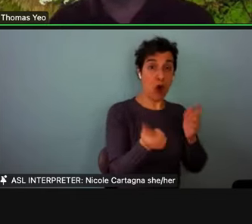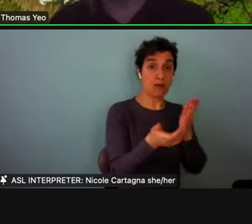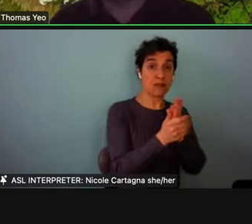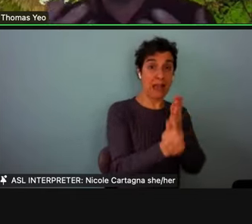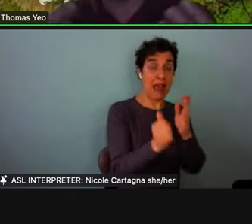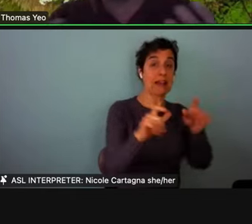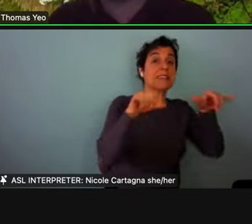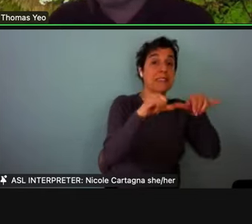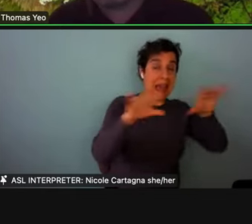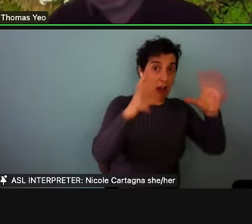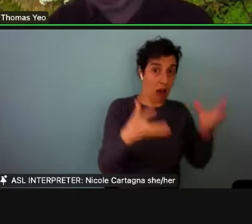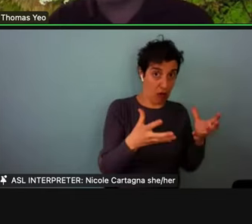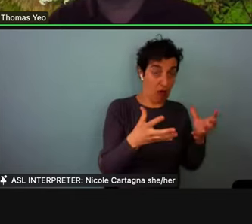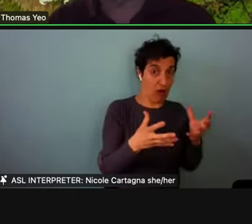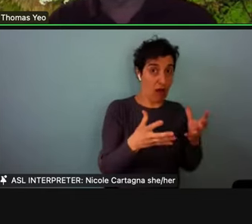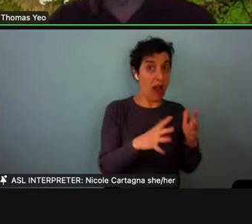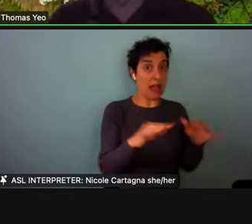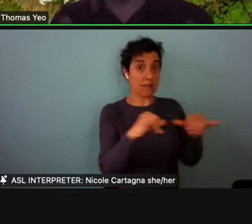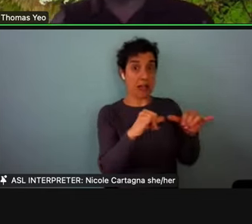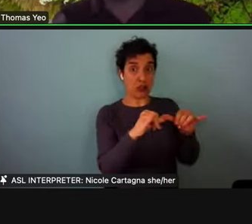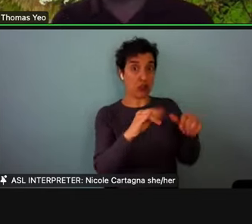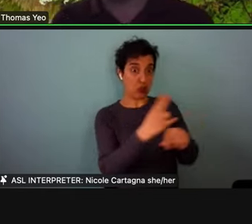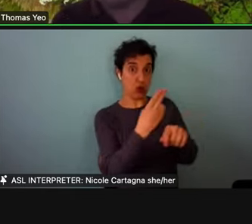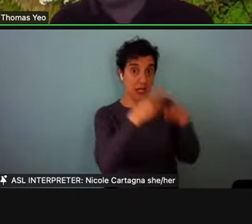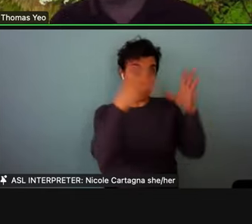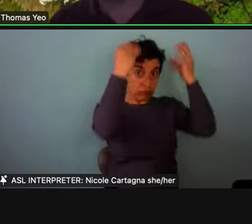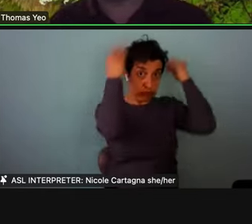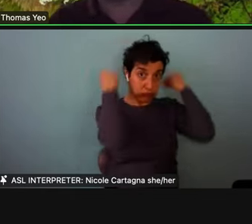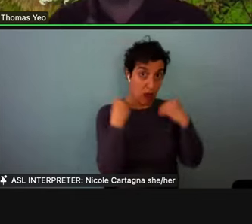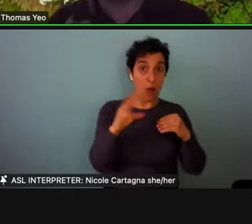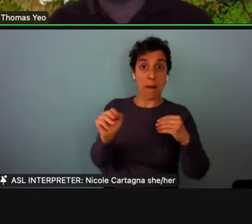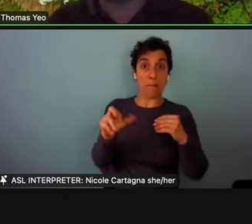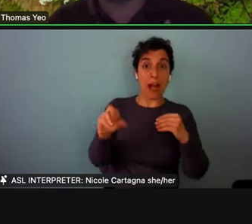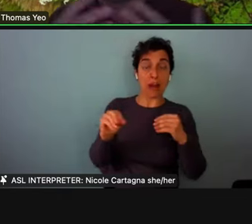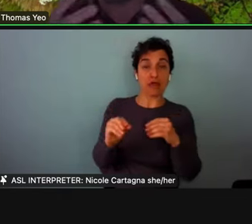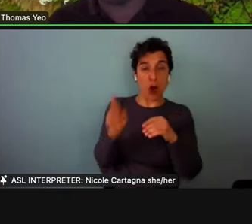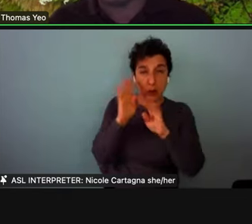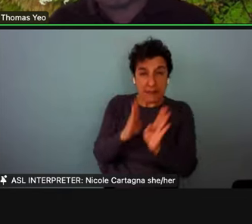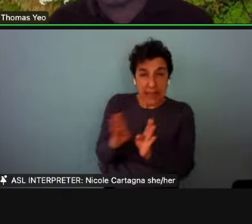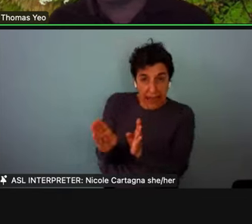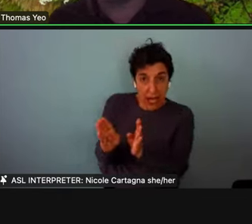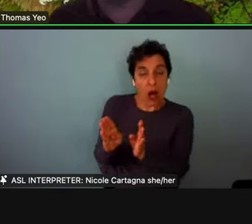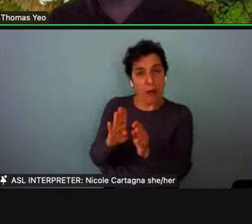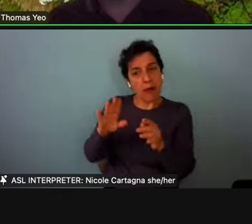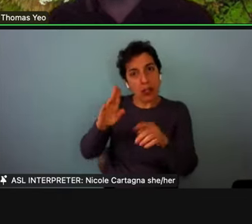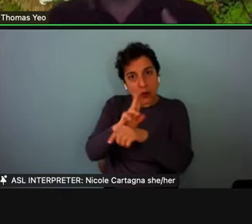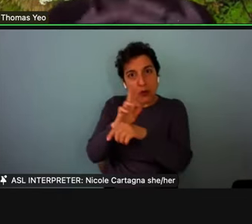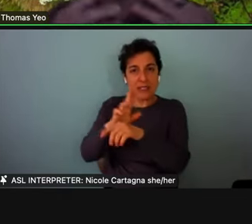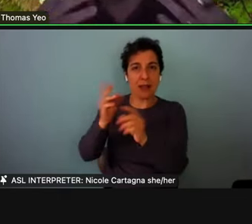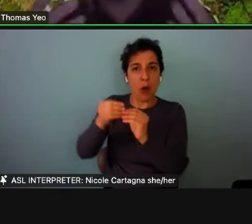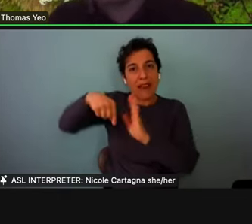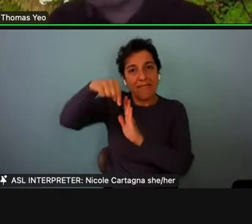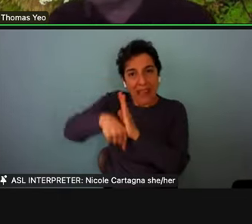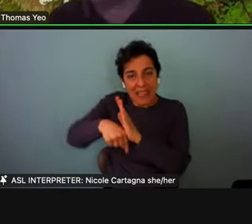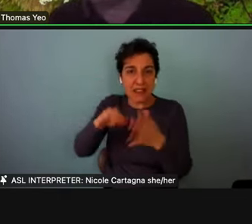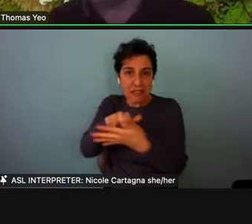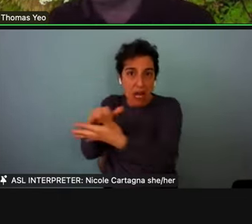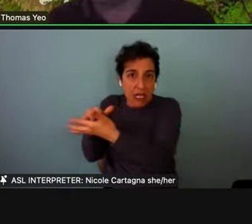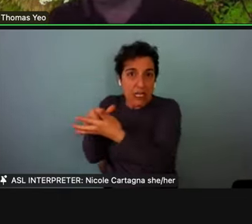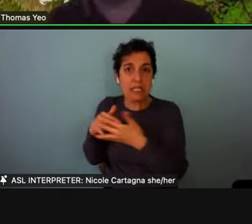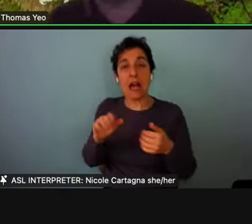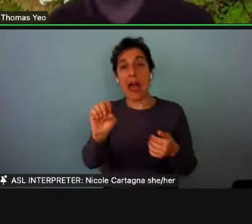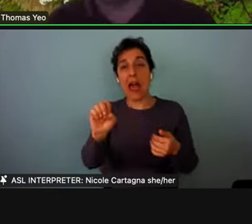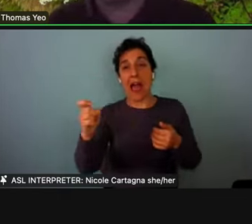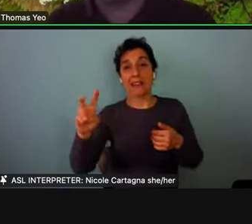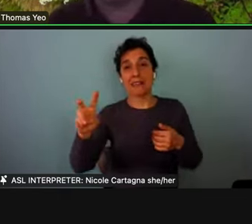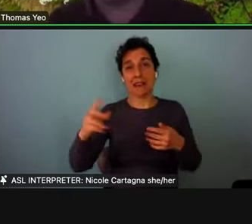by non-invasive brain imaging with macro-scale organization as measured by invasive studies, whether it's in ex vivo specimens